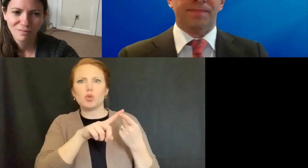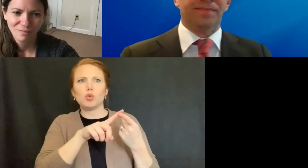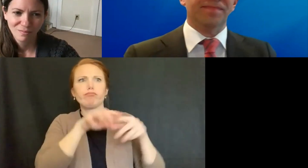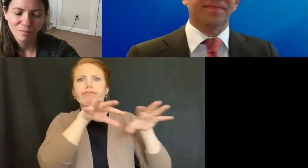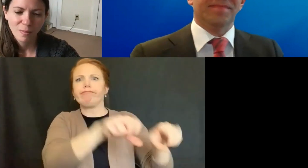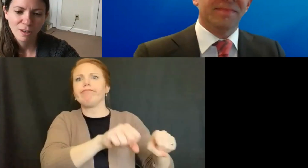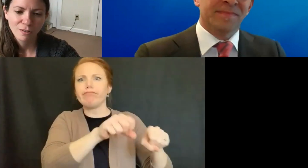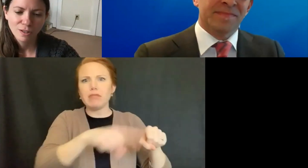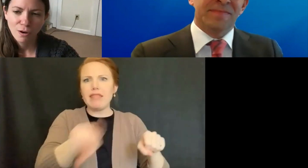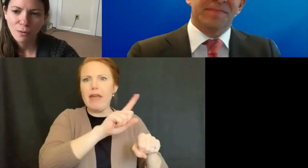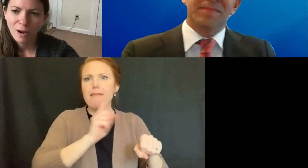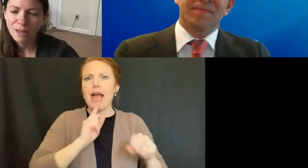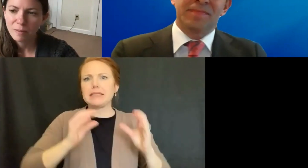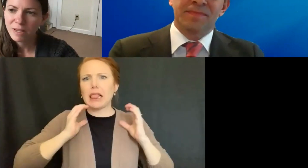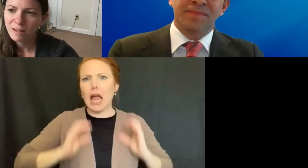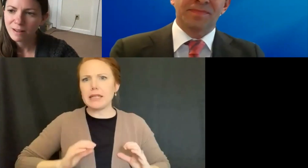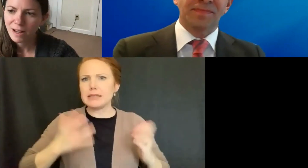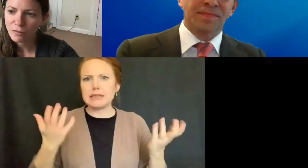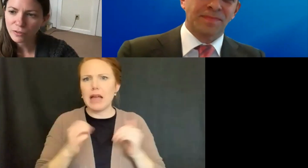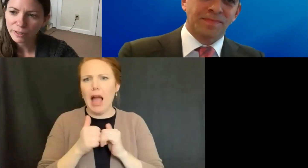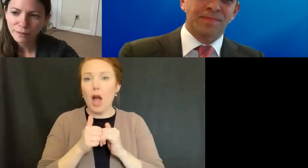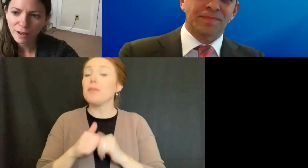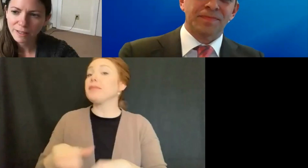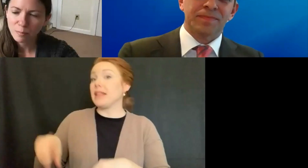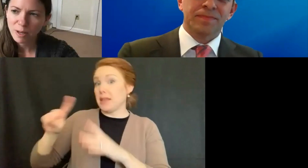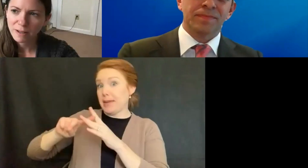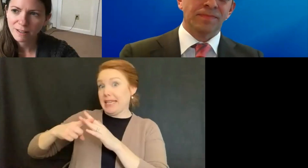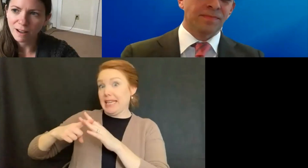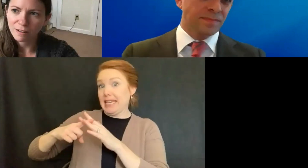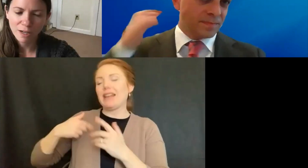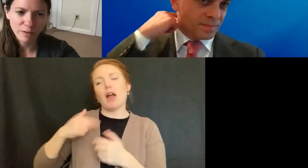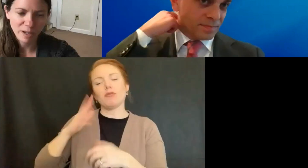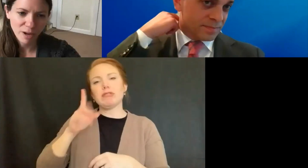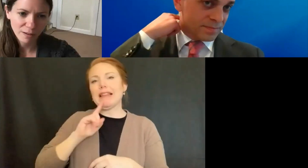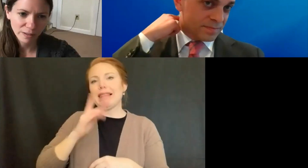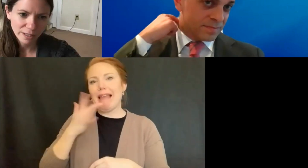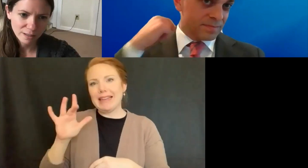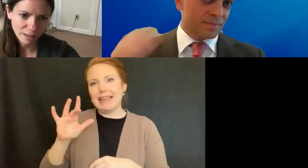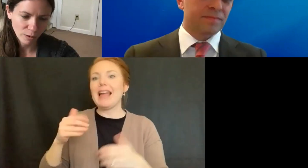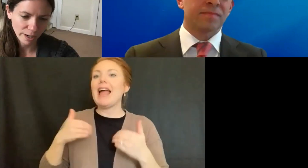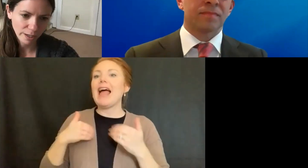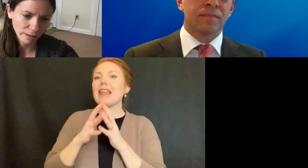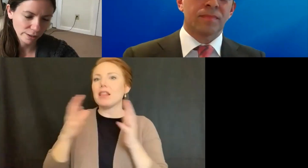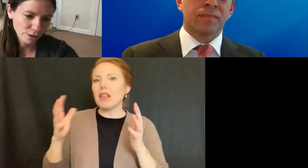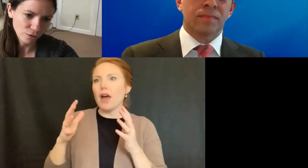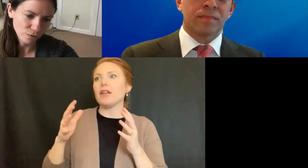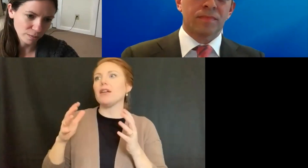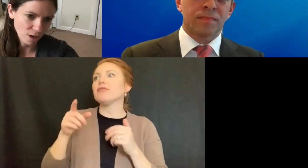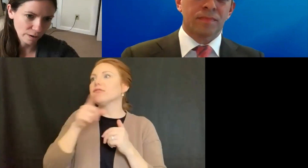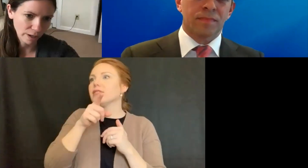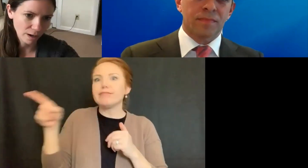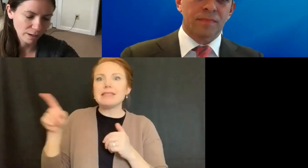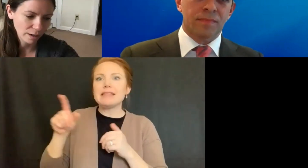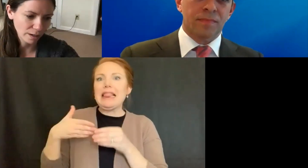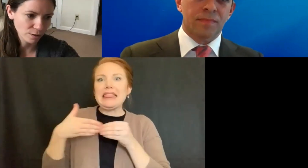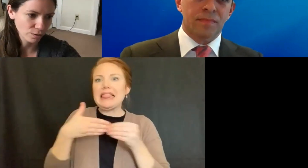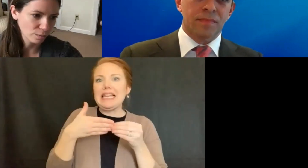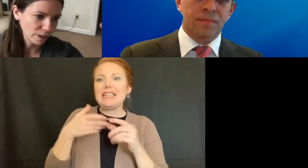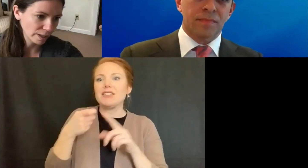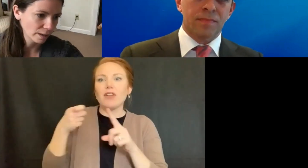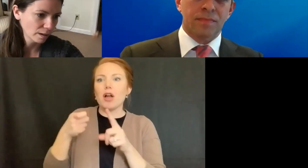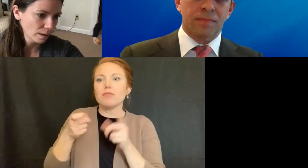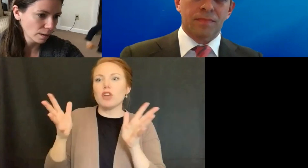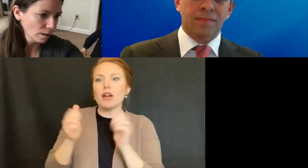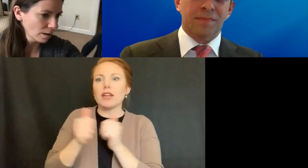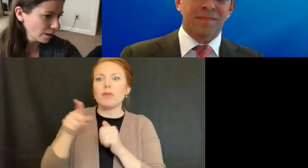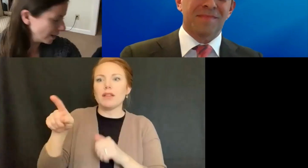happen? So in the beginning, I got really lucky because I got a lot of inbound leads, like organic leads, just from talking on social